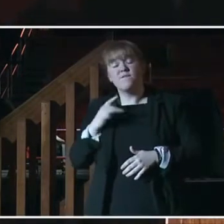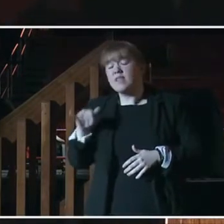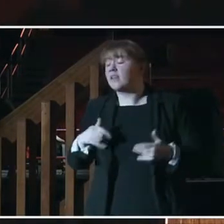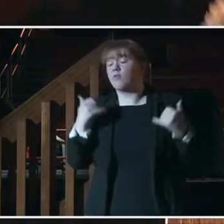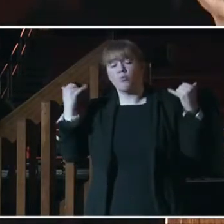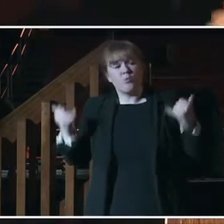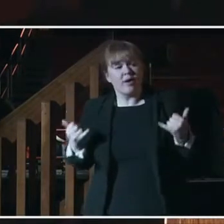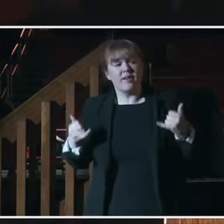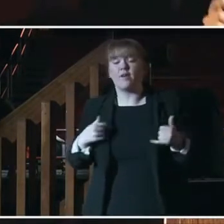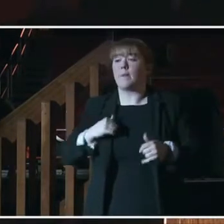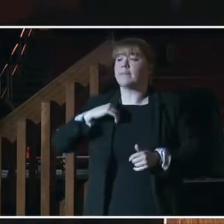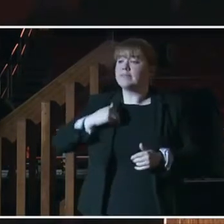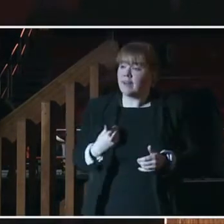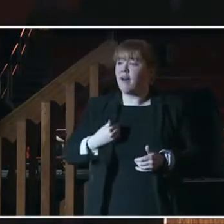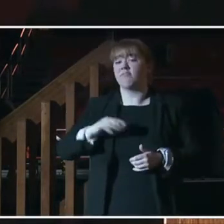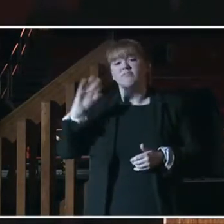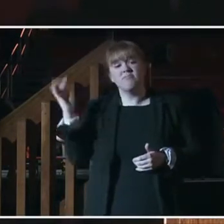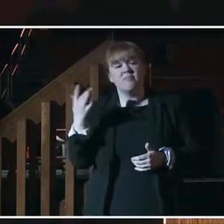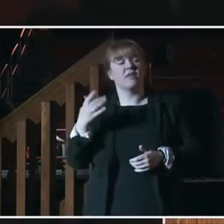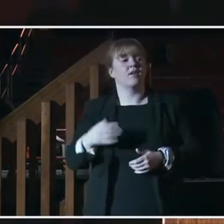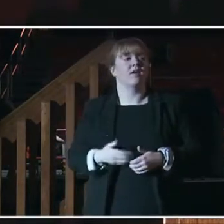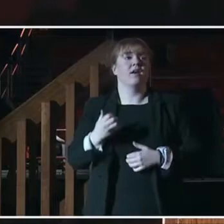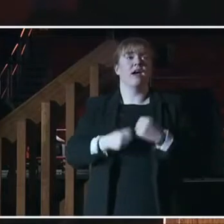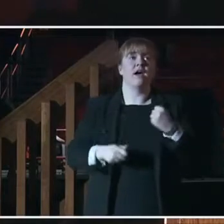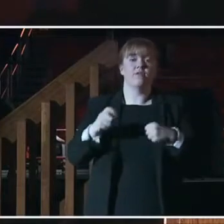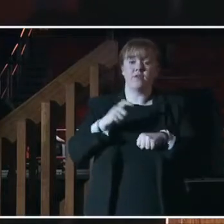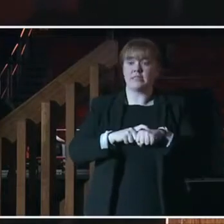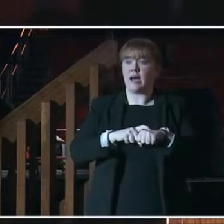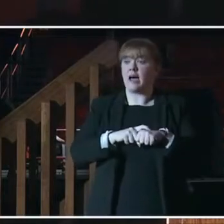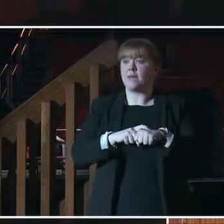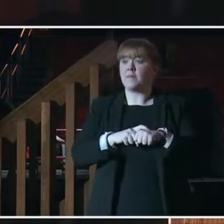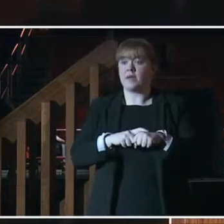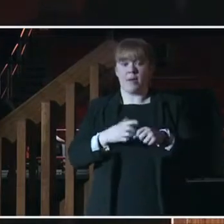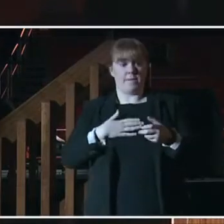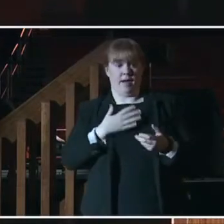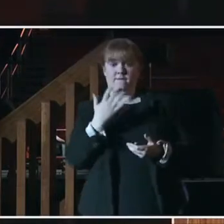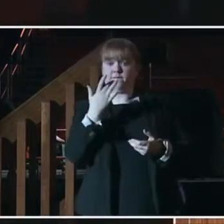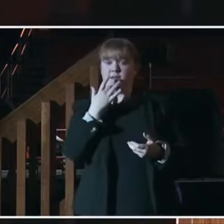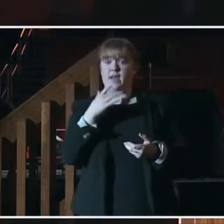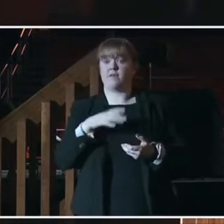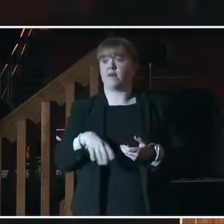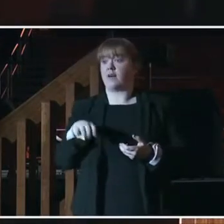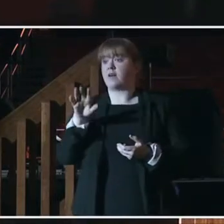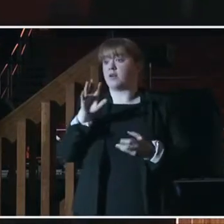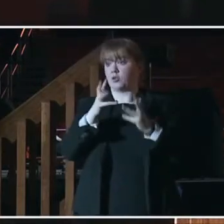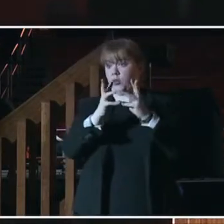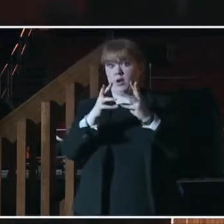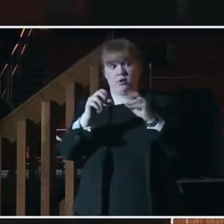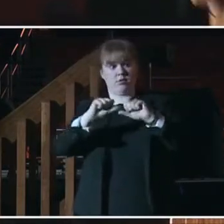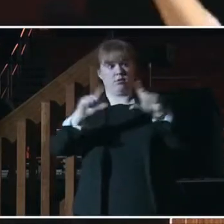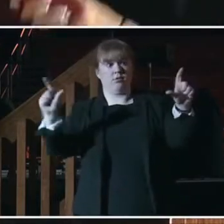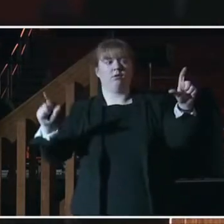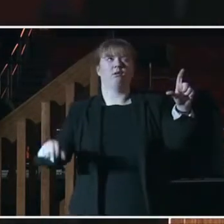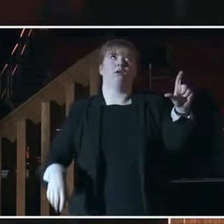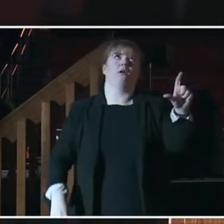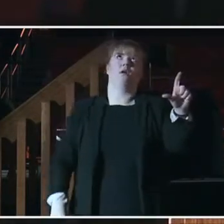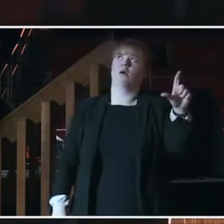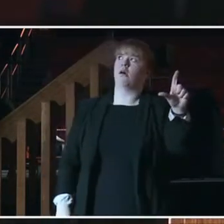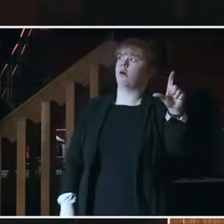now because I'm tired of every time I open up what used to be my favorite social media application, Twitter, I gotta go, oh.